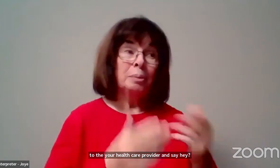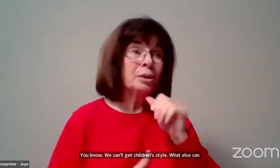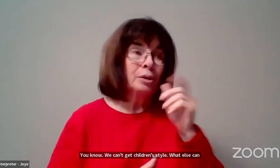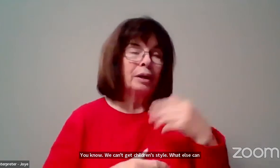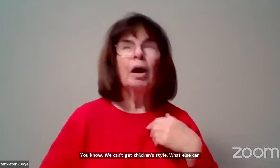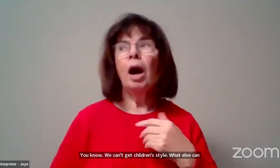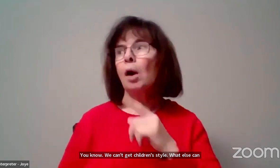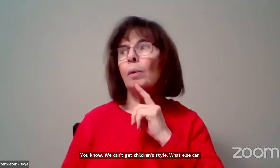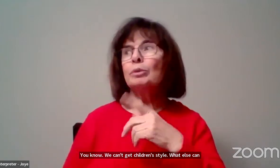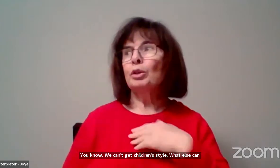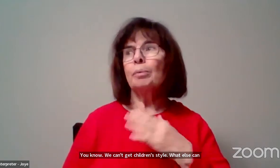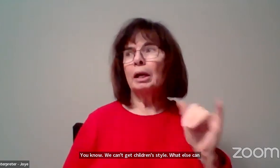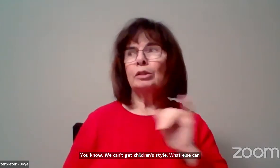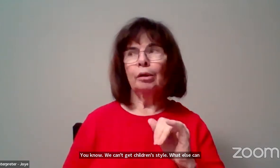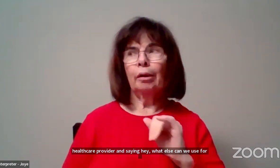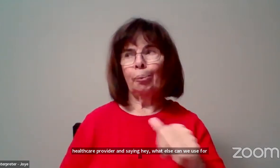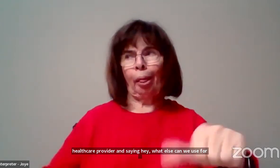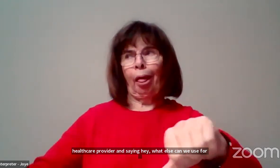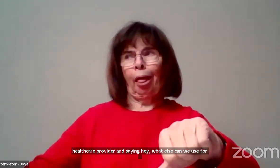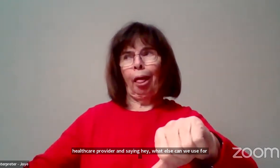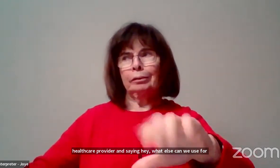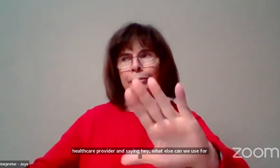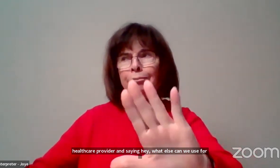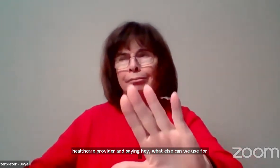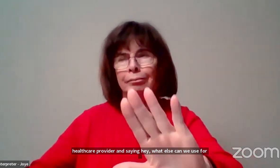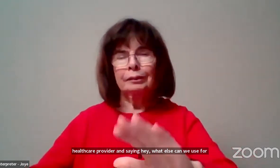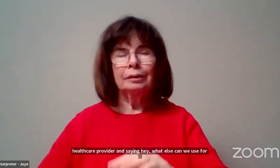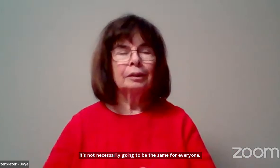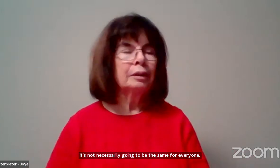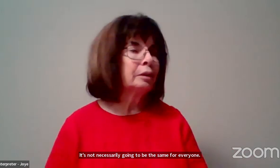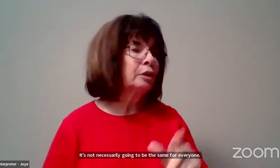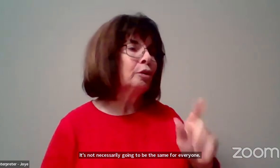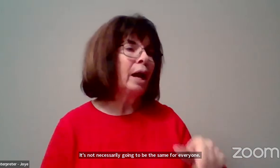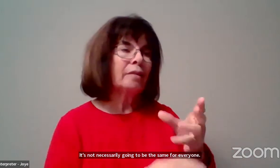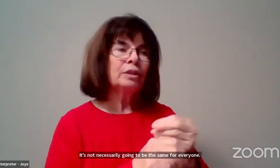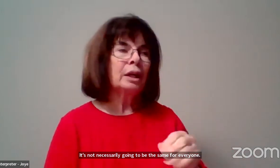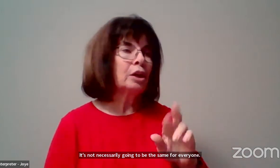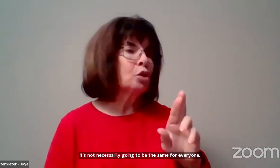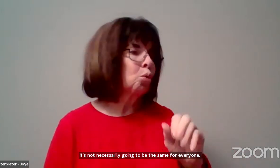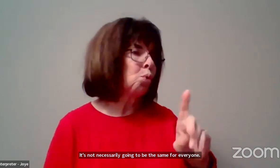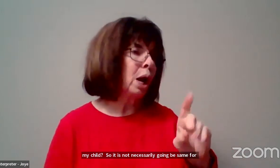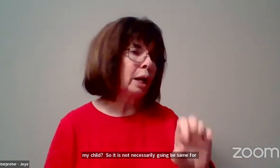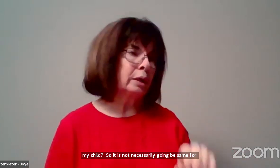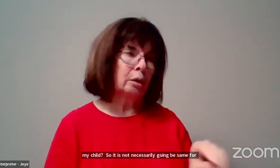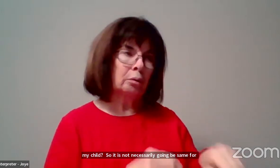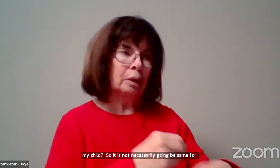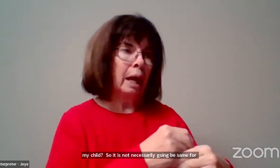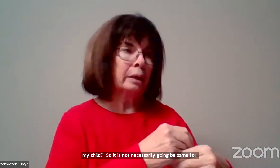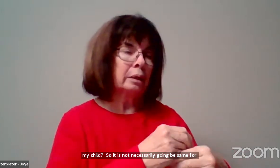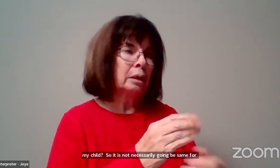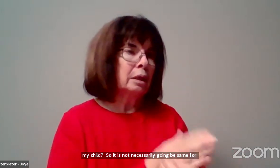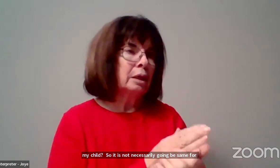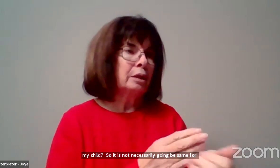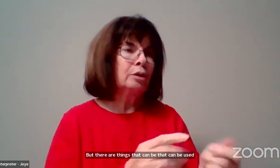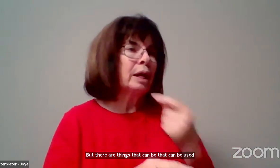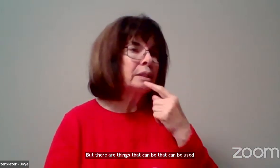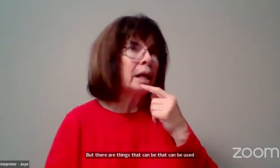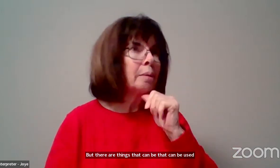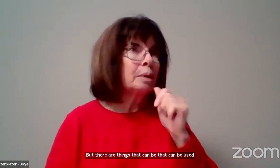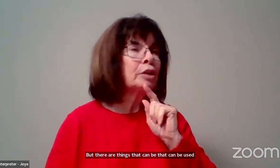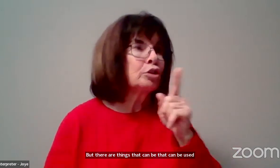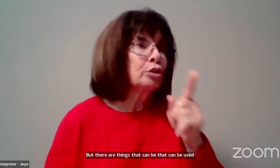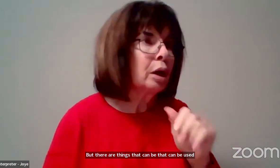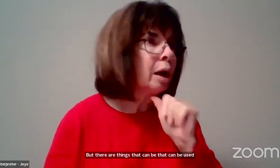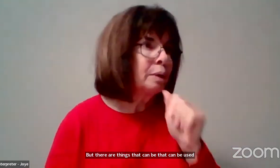them. but you have to get a rider. You can't say for sure of anything. We're not sure of anything with how people